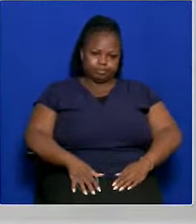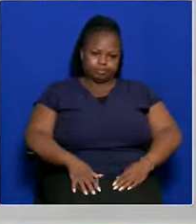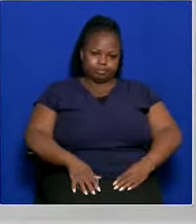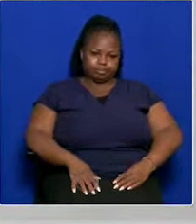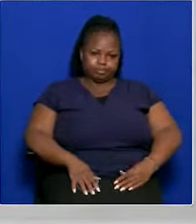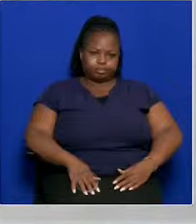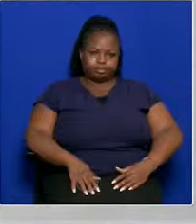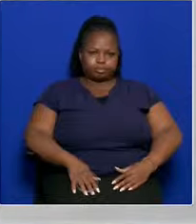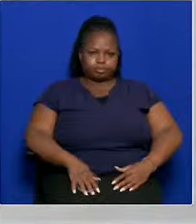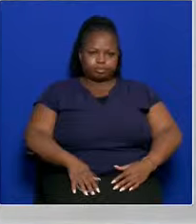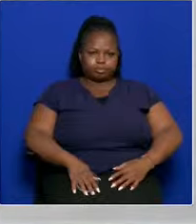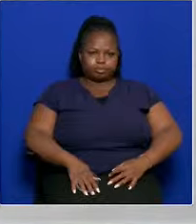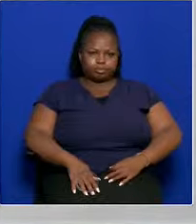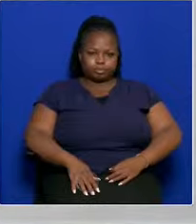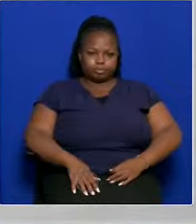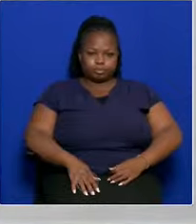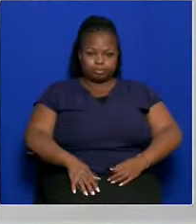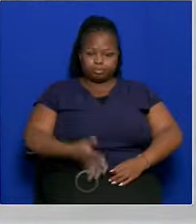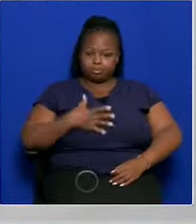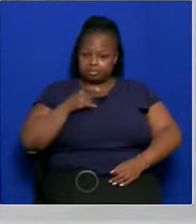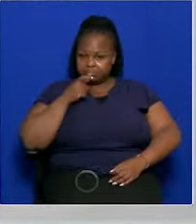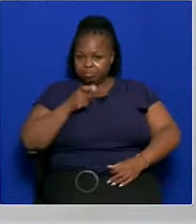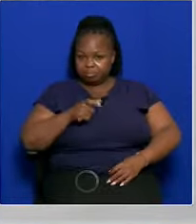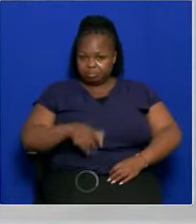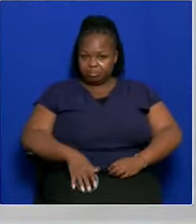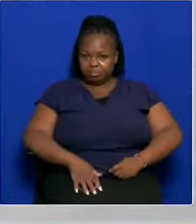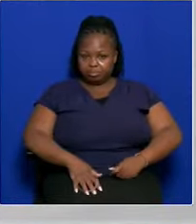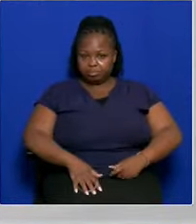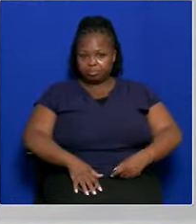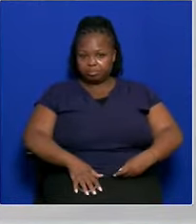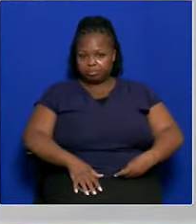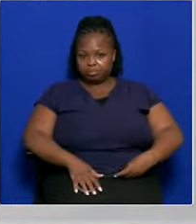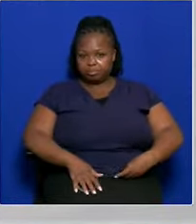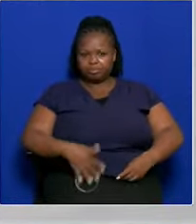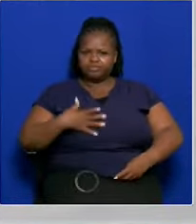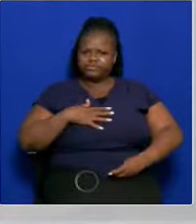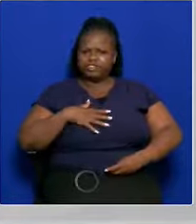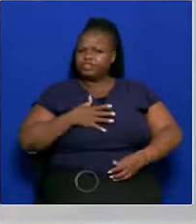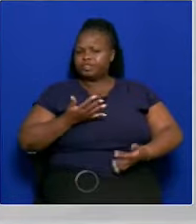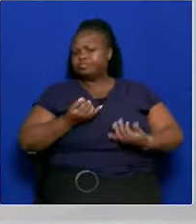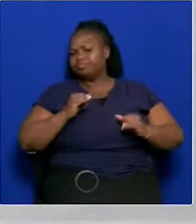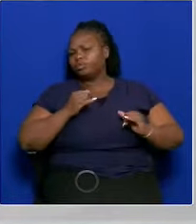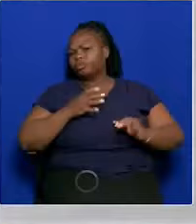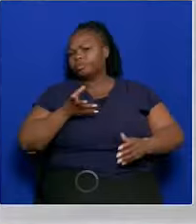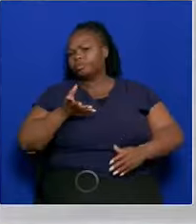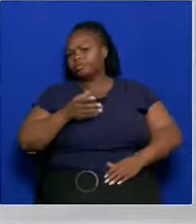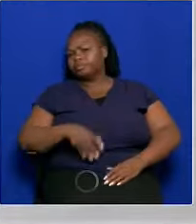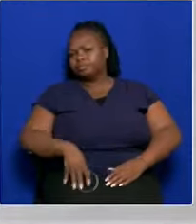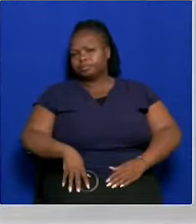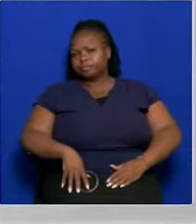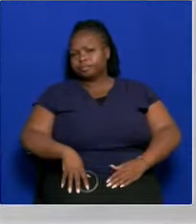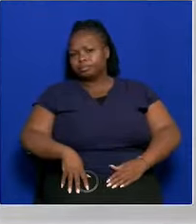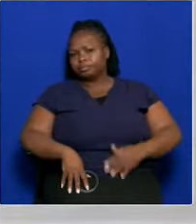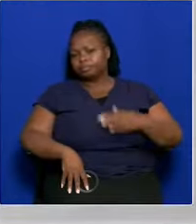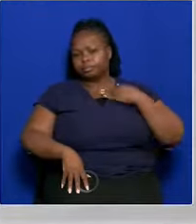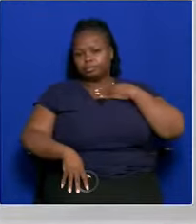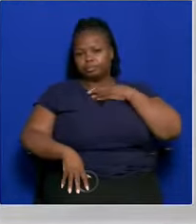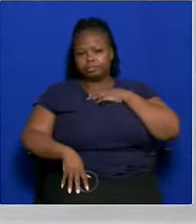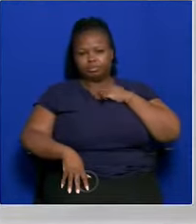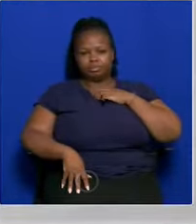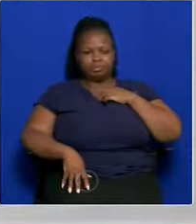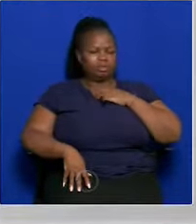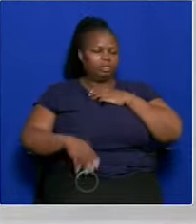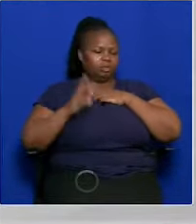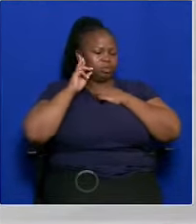Do you want to comment? Or feel free to comment if you want to, General. Yeah, the word nuisance, I don't remember saying